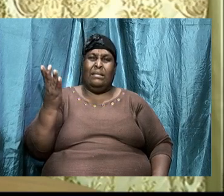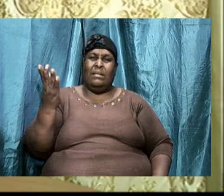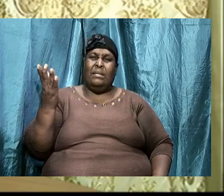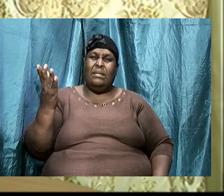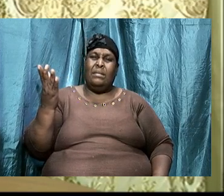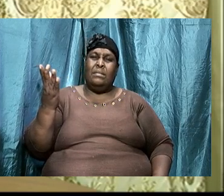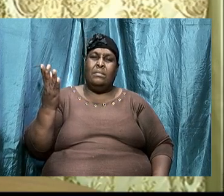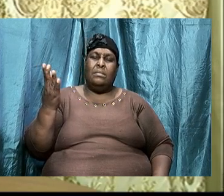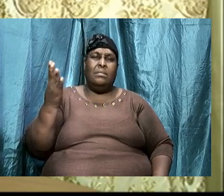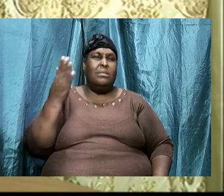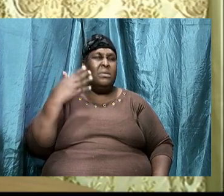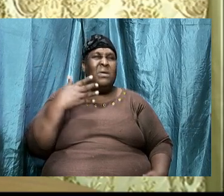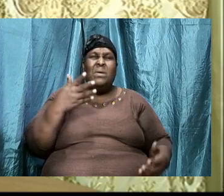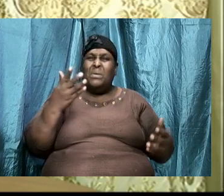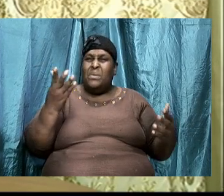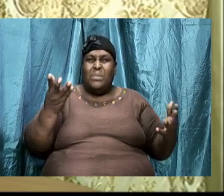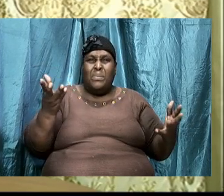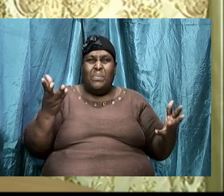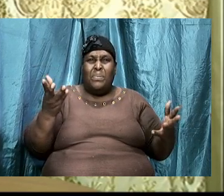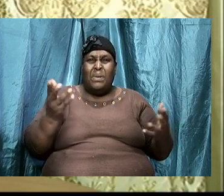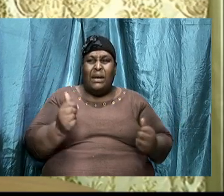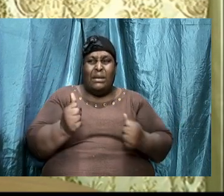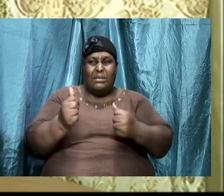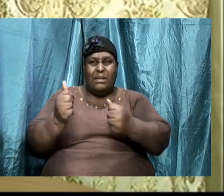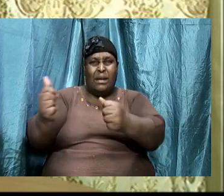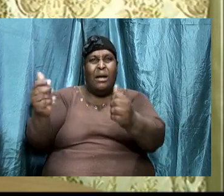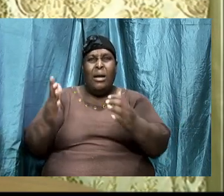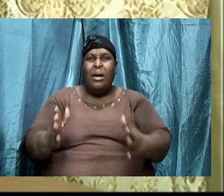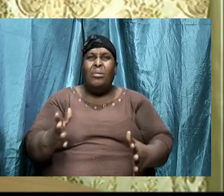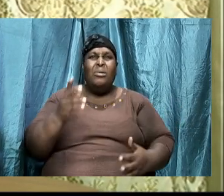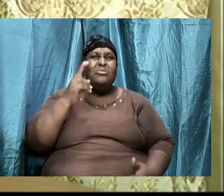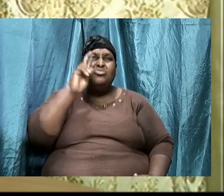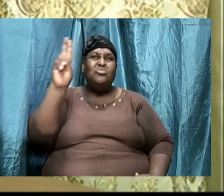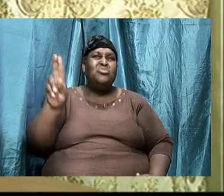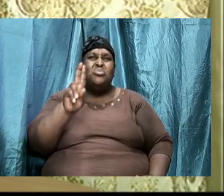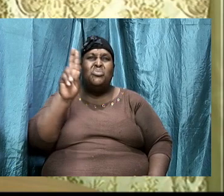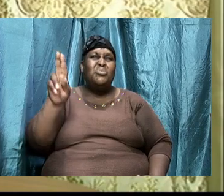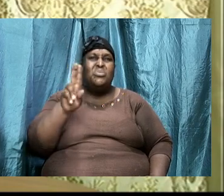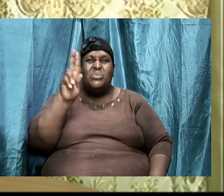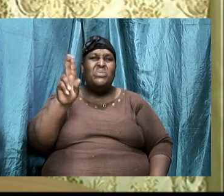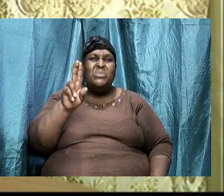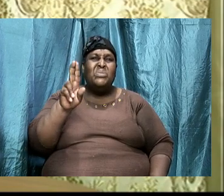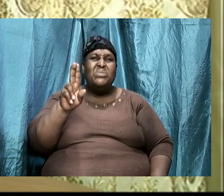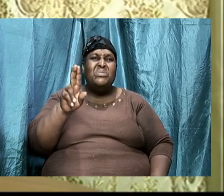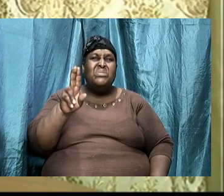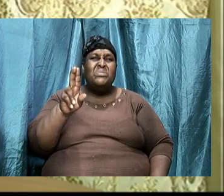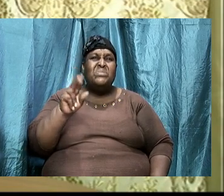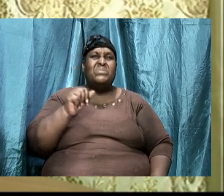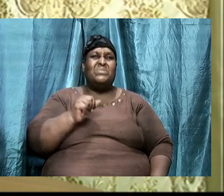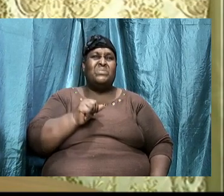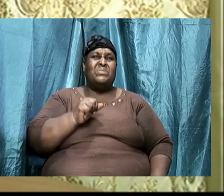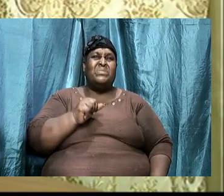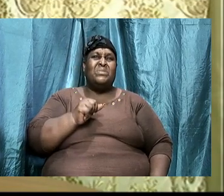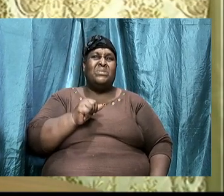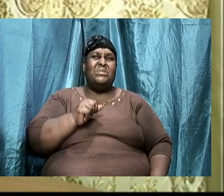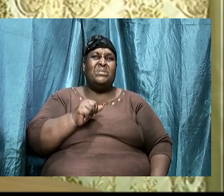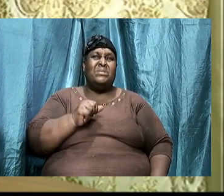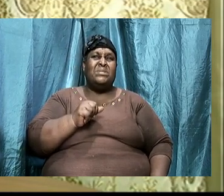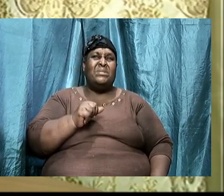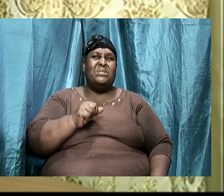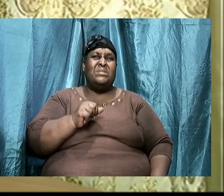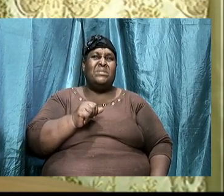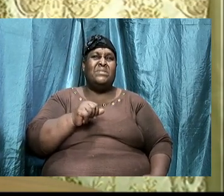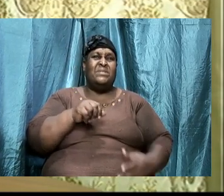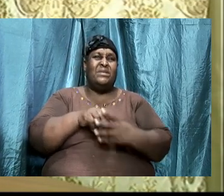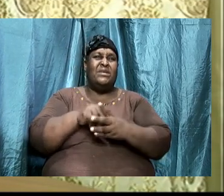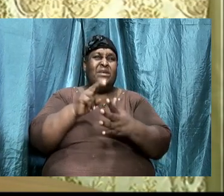Why did the apostle use that term? The passage also said in verse 12,